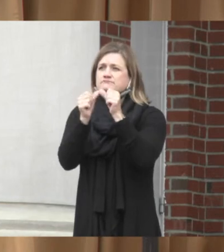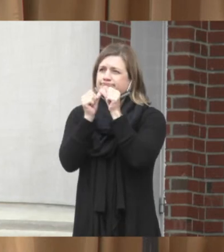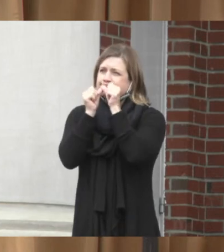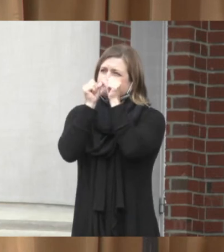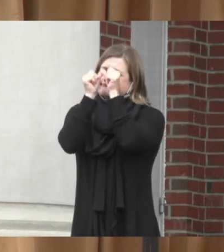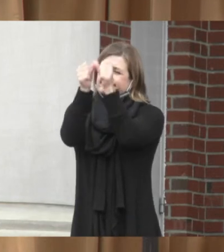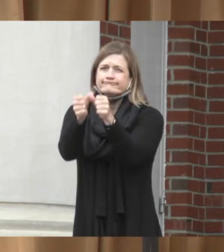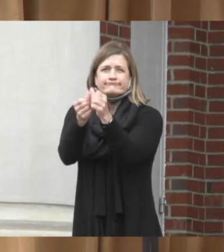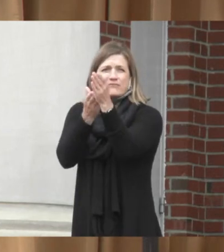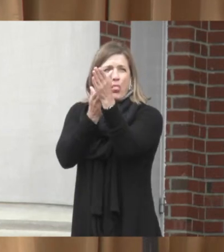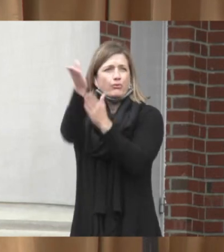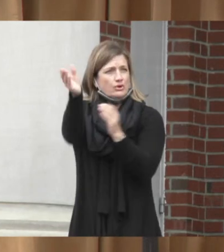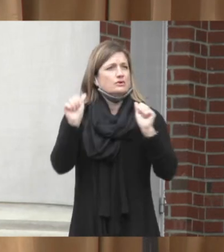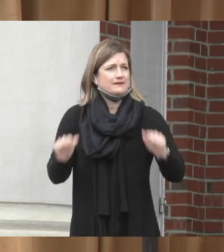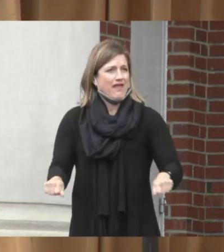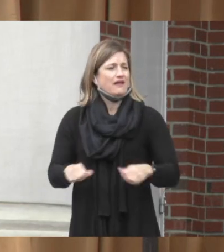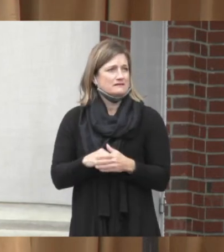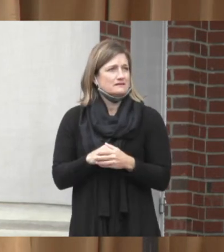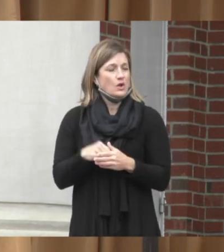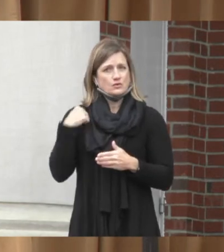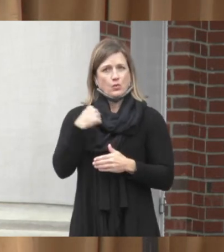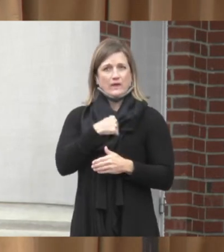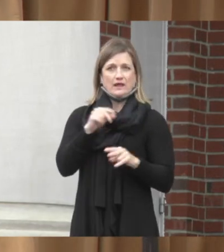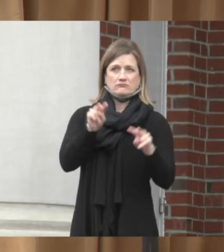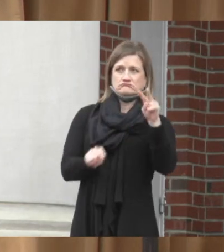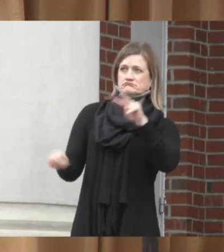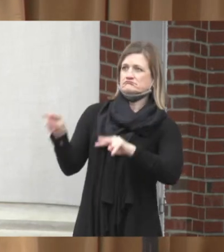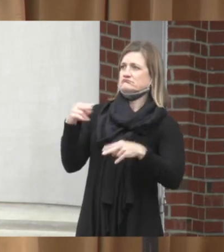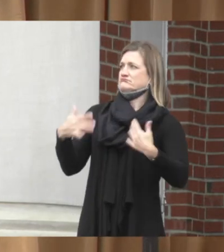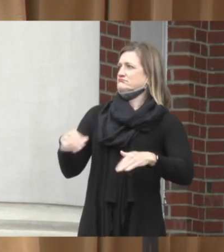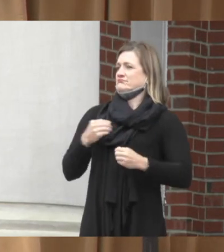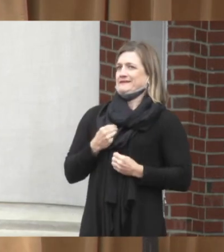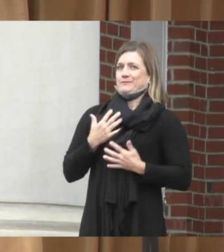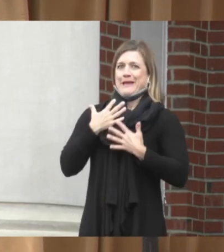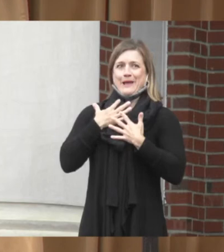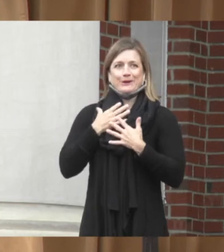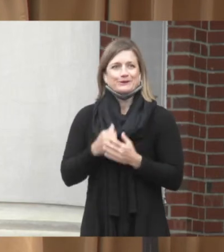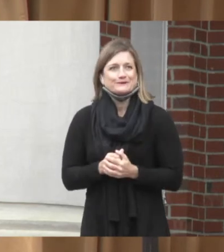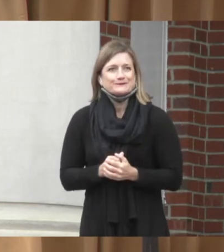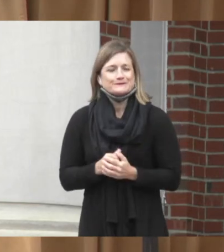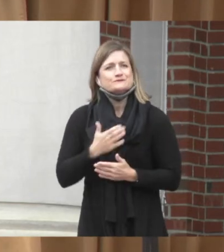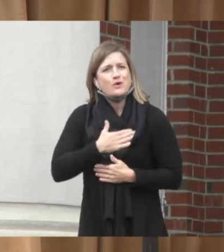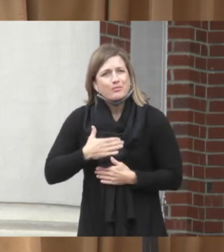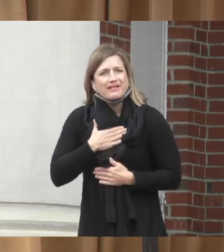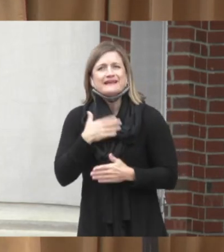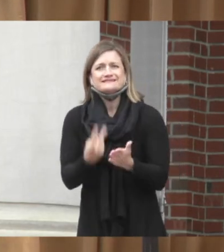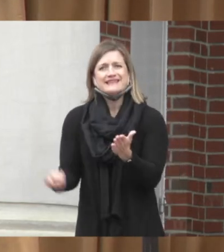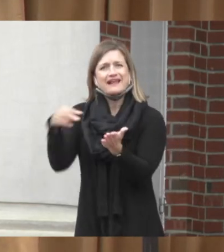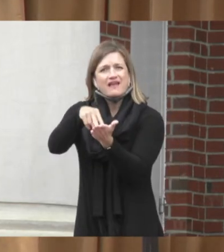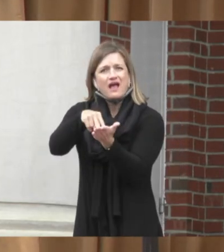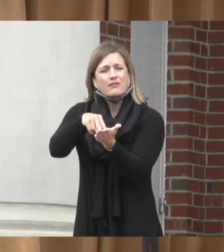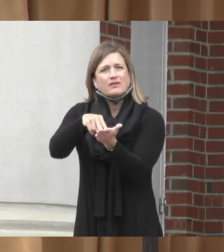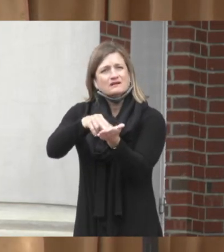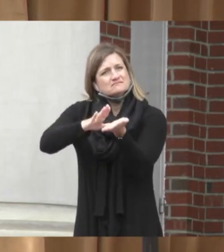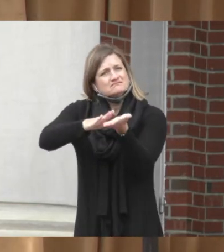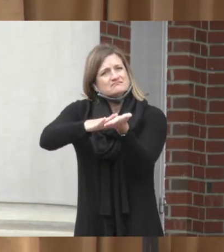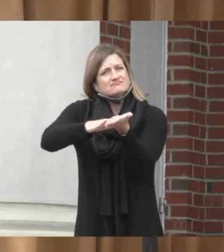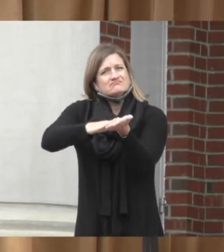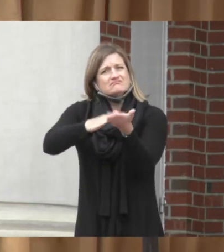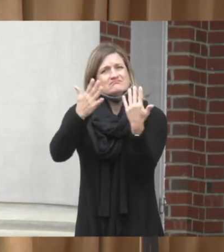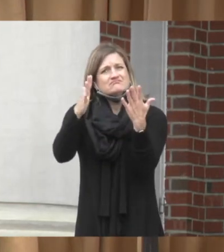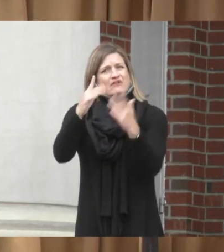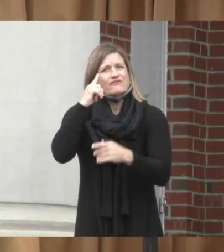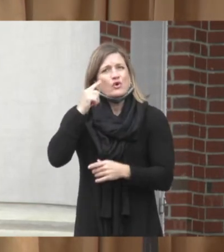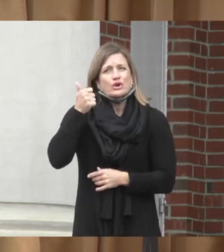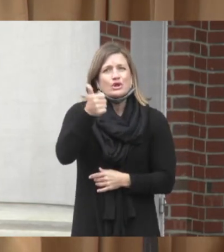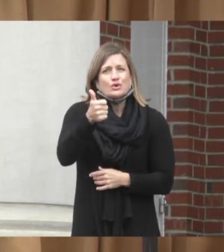been an inspiration to all of us. Please stand up and give yourselves another round of applause because you've well deserved it. It'll also let you get a